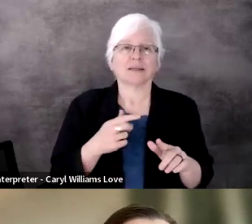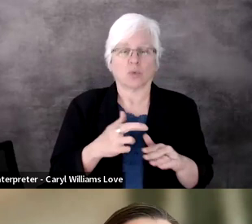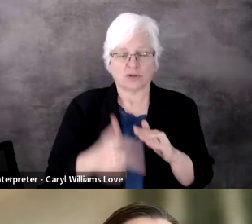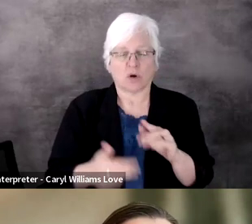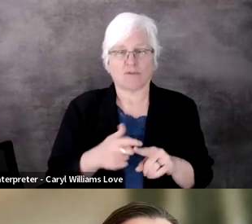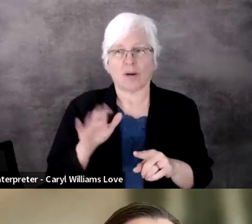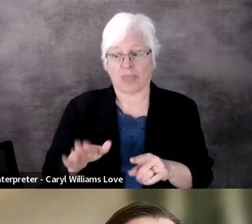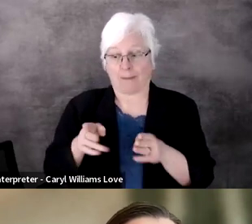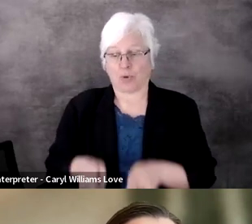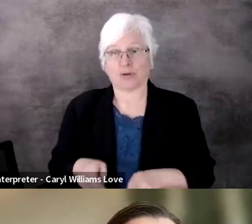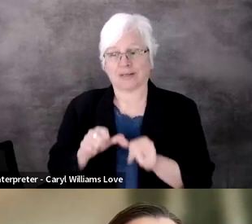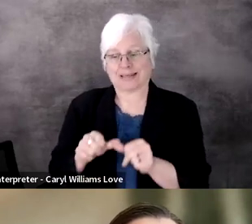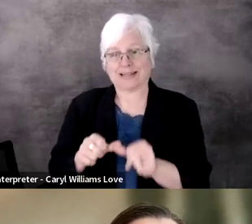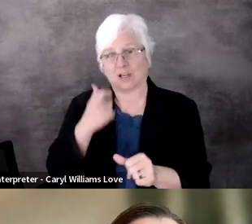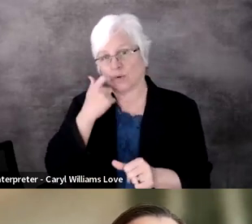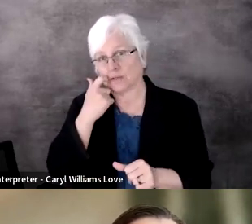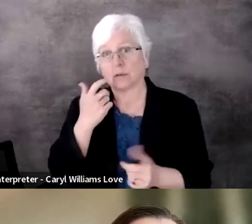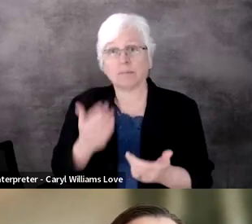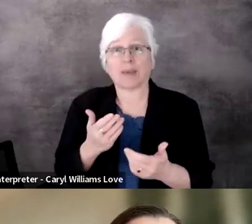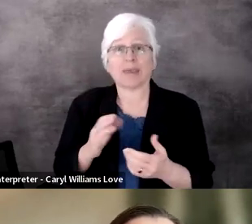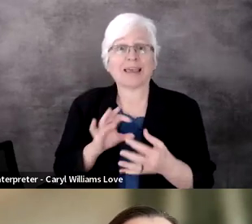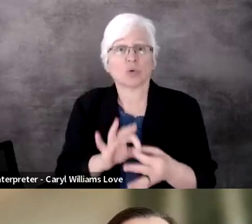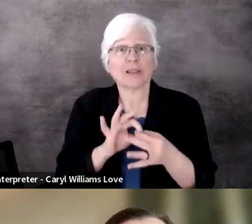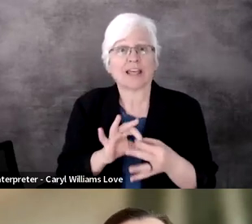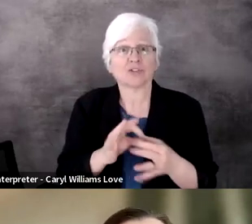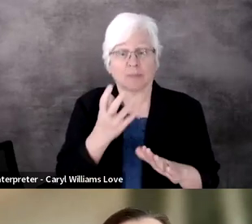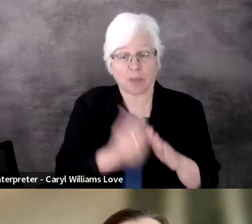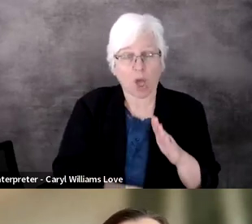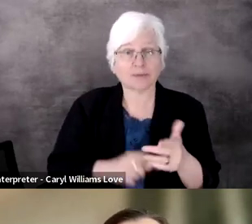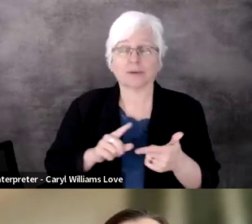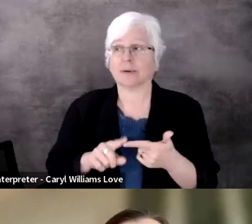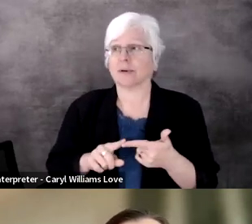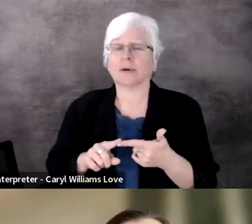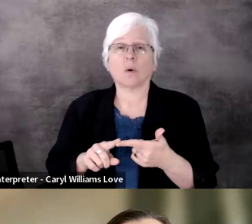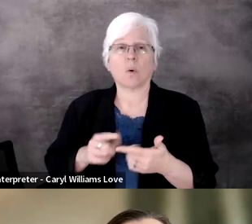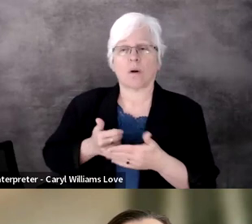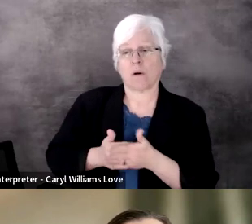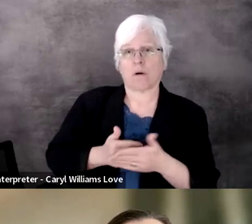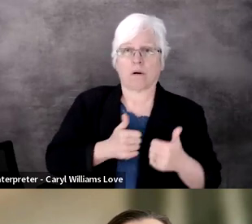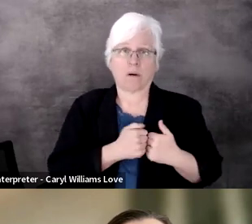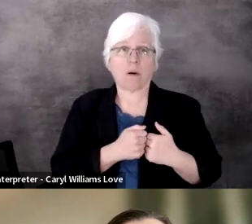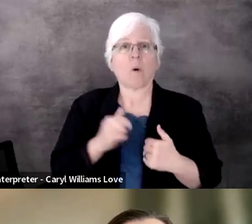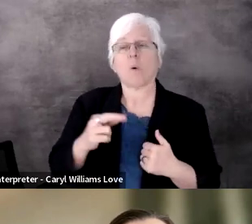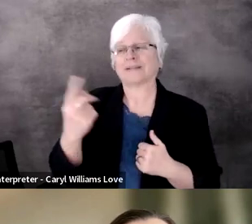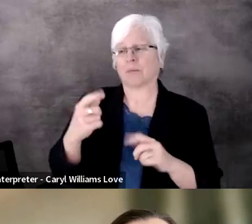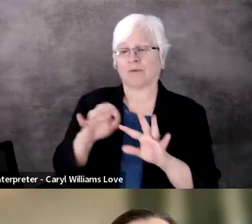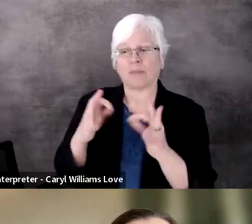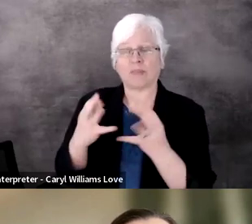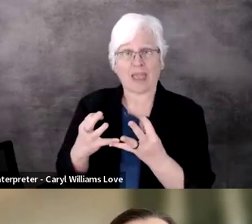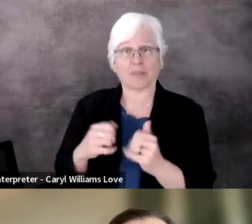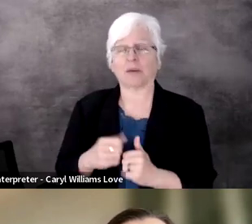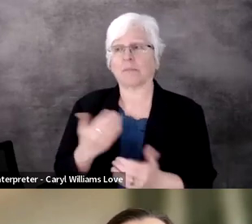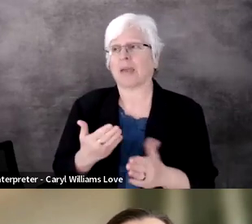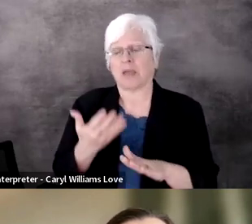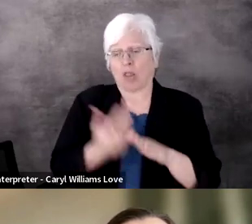addiction. So things like loss of a relationship, loss of a relationship with an intimate partner or with a family member, loss of a job, loss